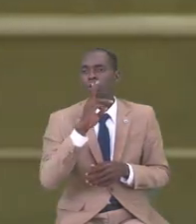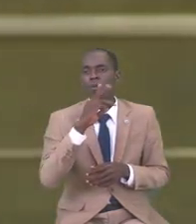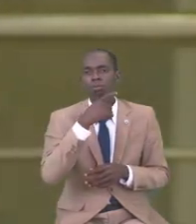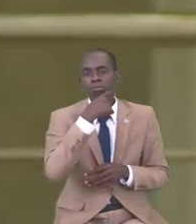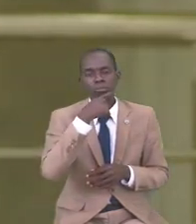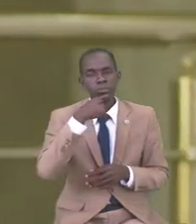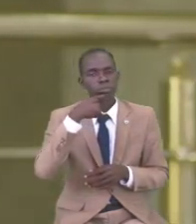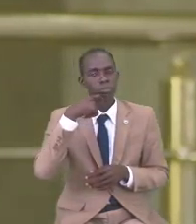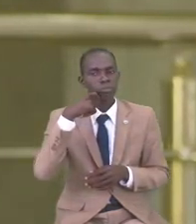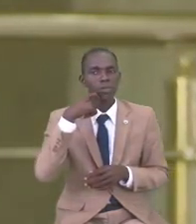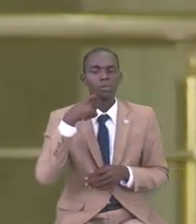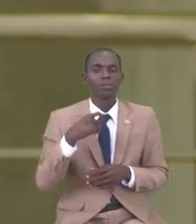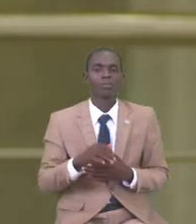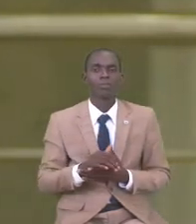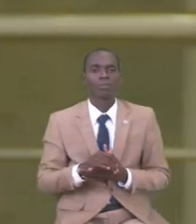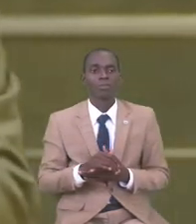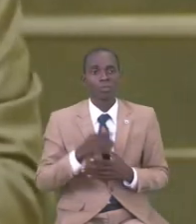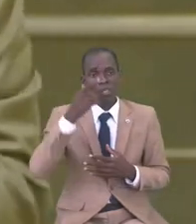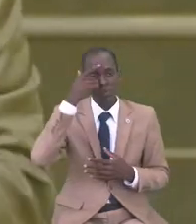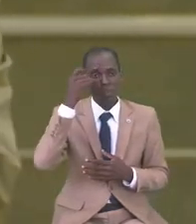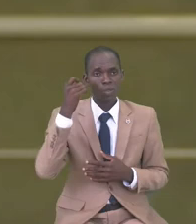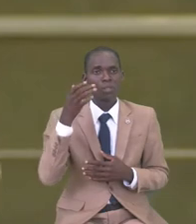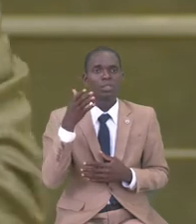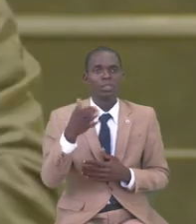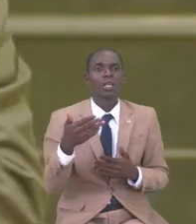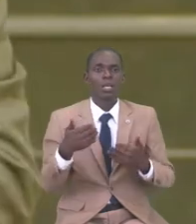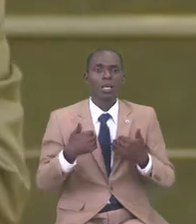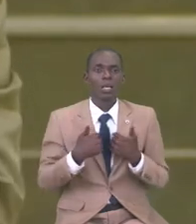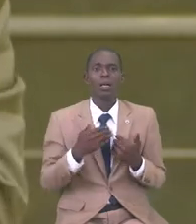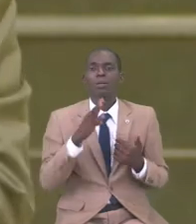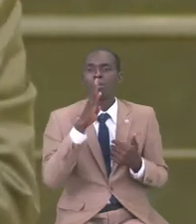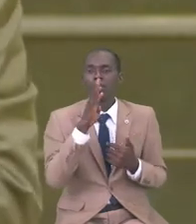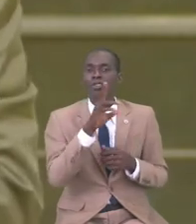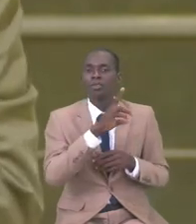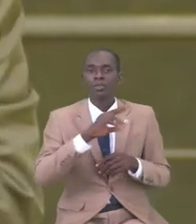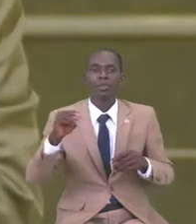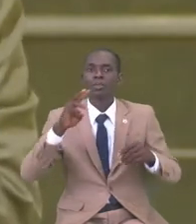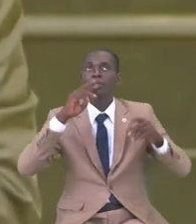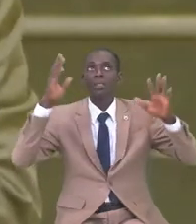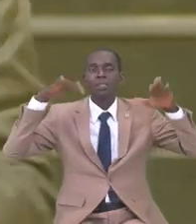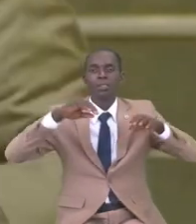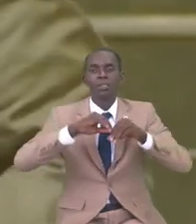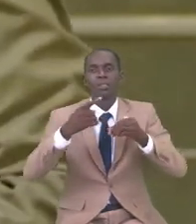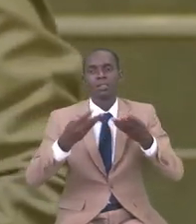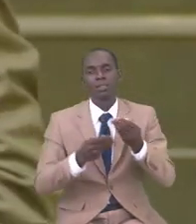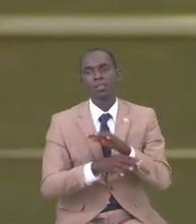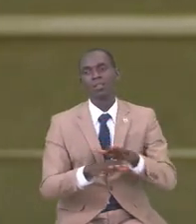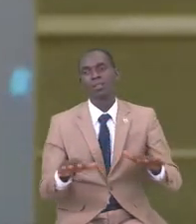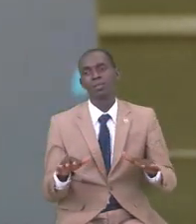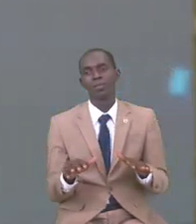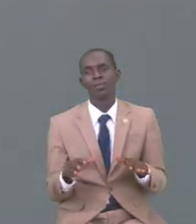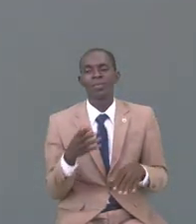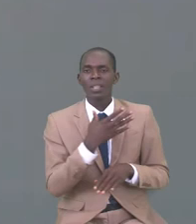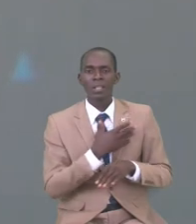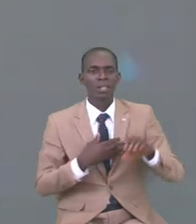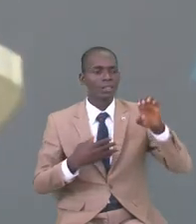brook dried up because there had not been rain in the land. And Elijah